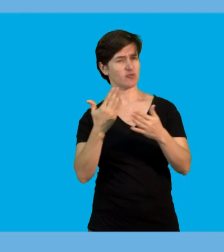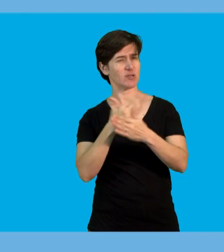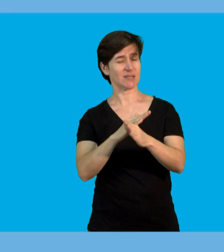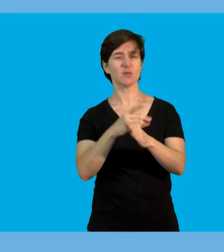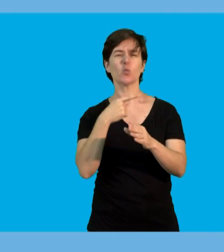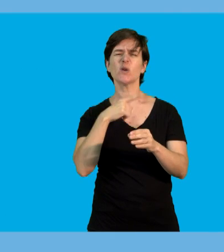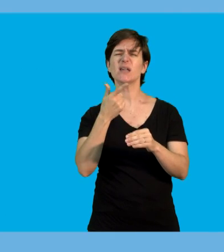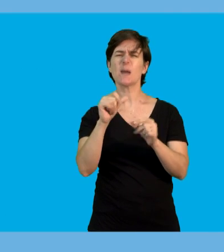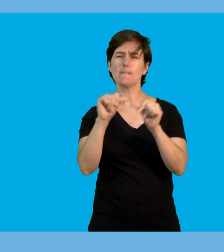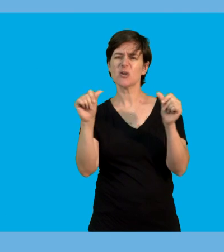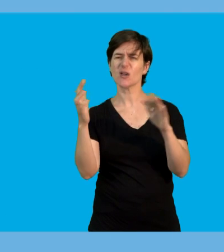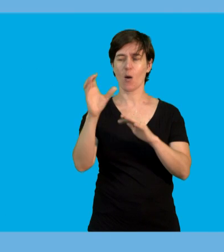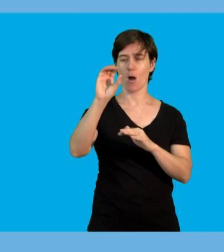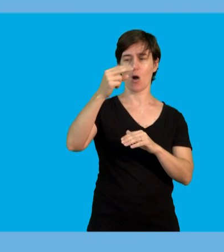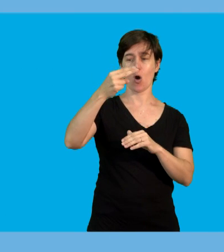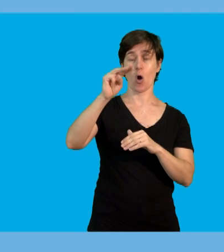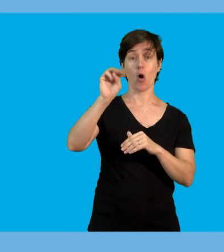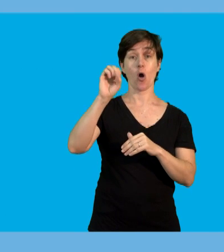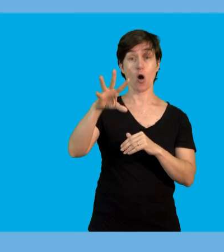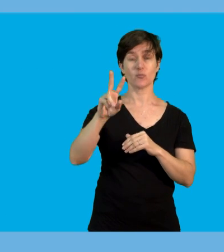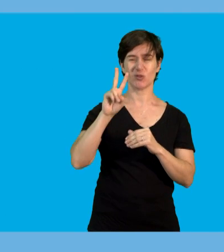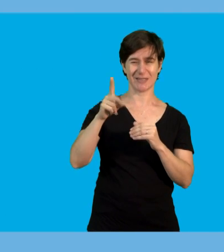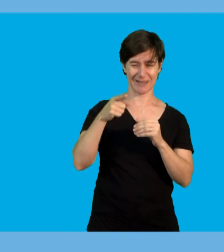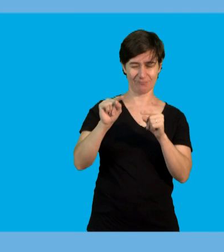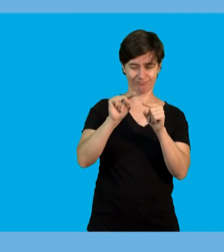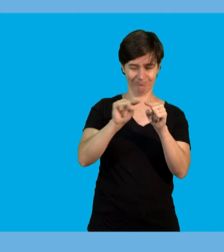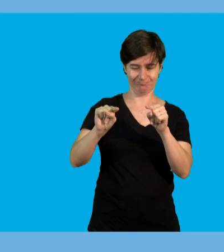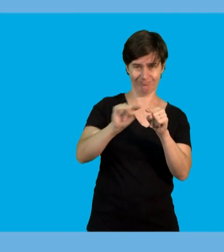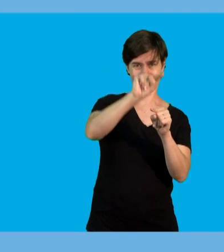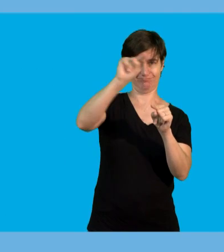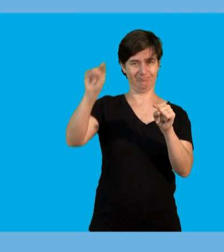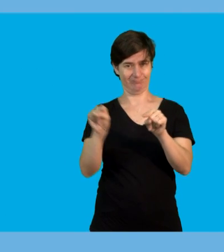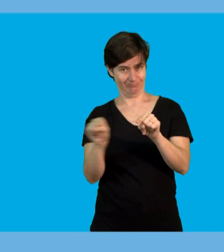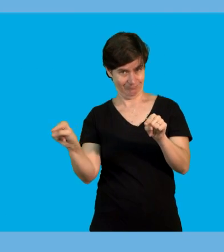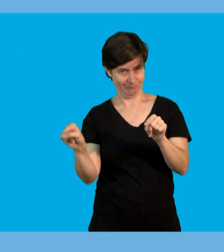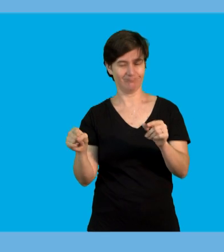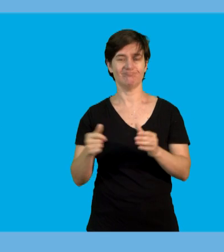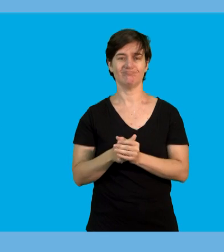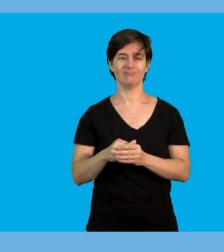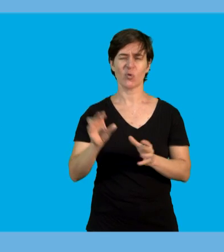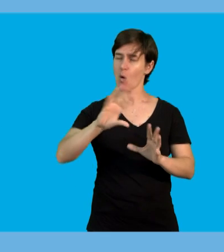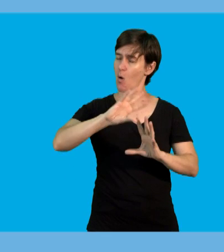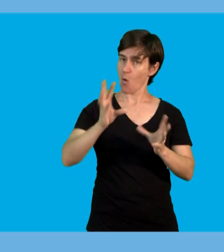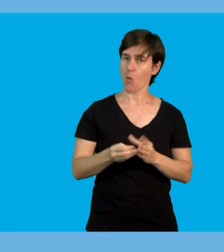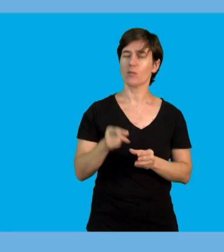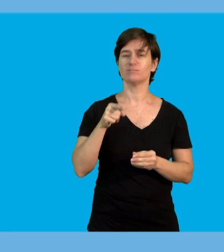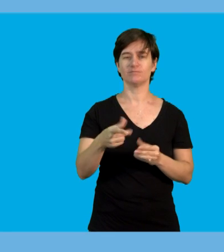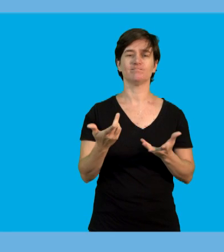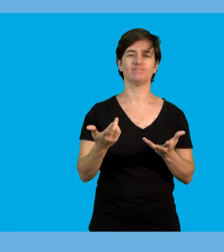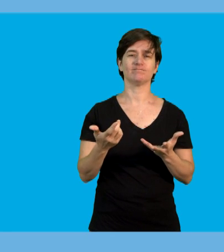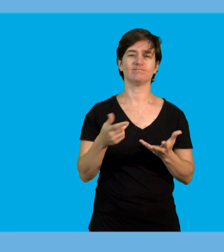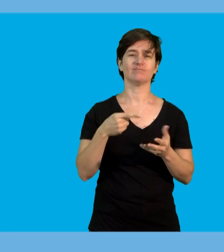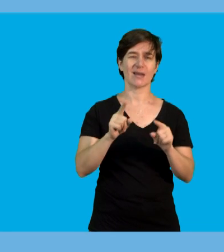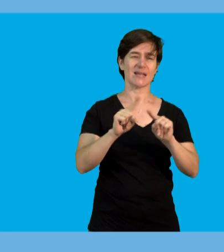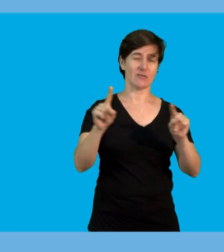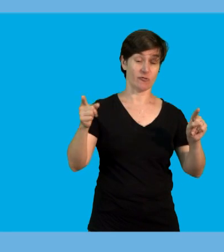is measured in ohms, and the symbol for that is the sign for omega. So all of these are